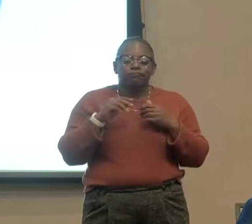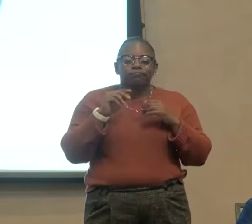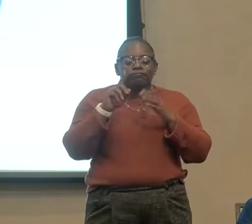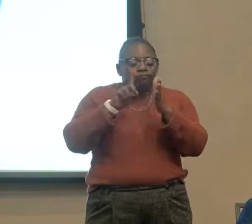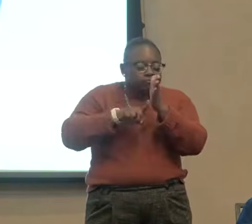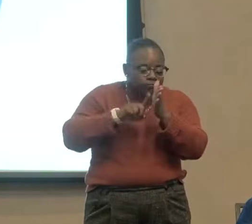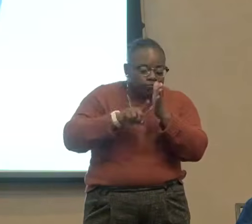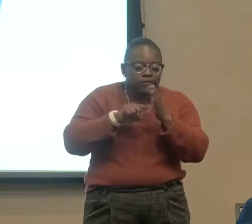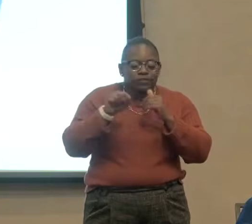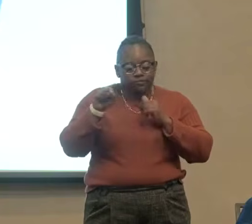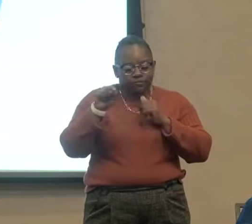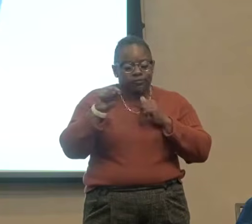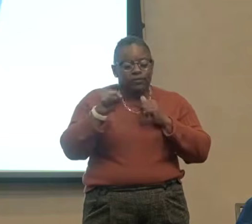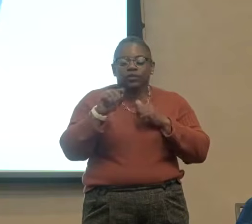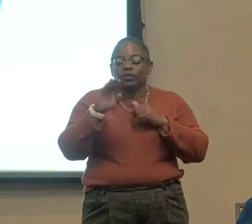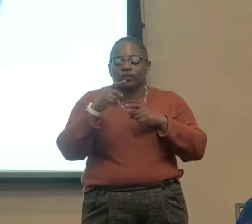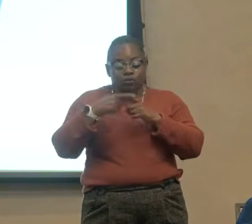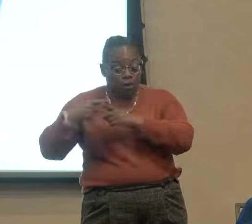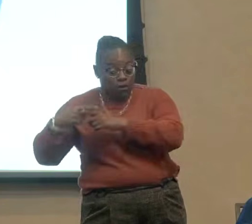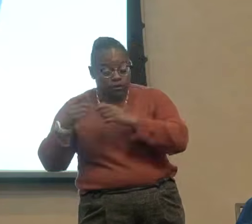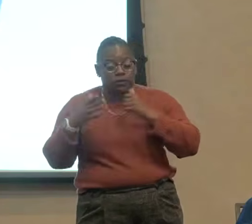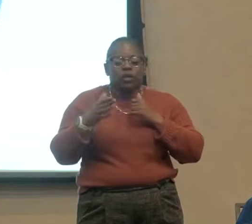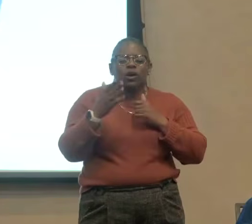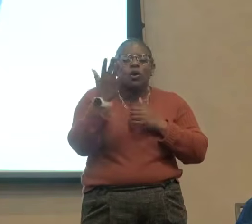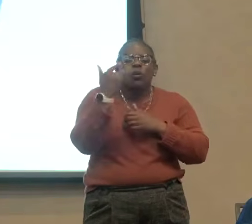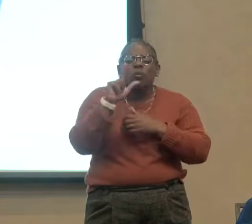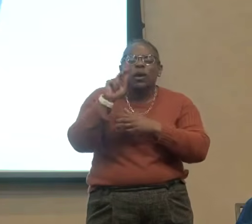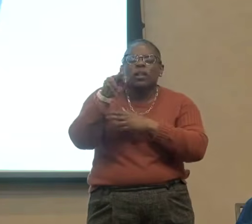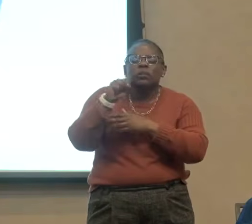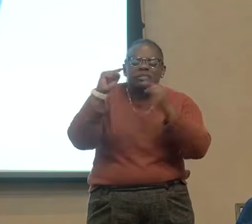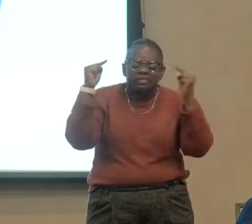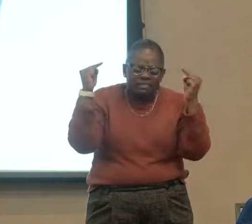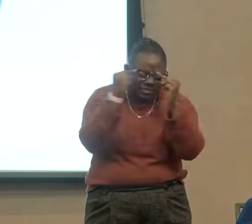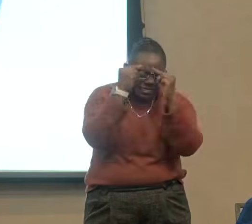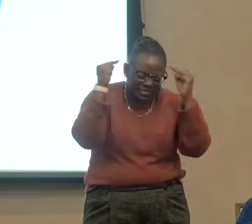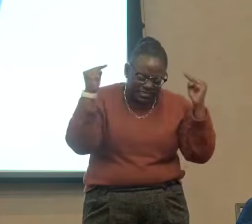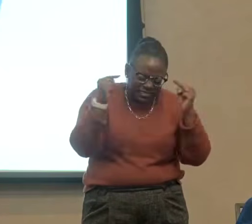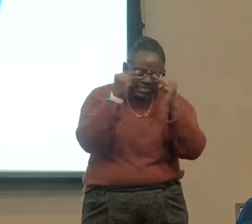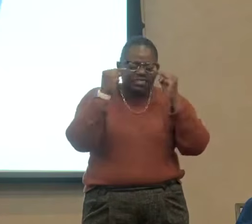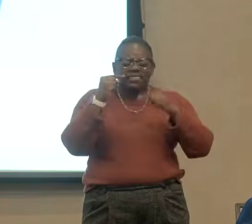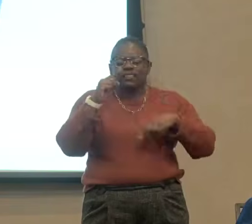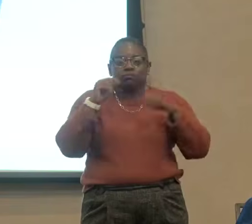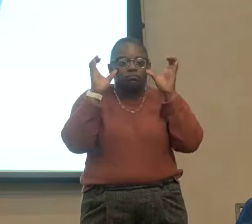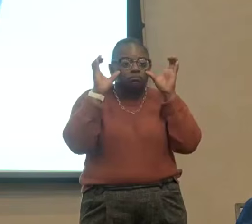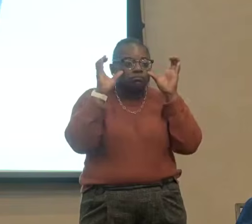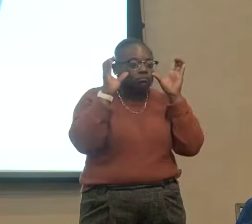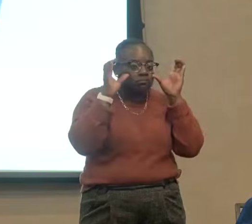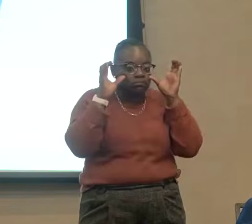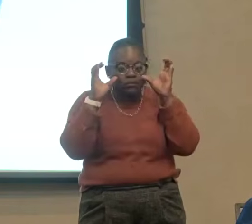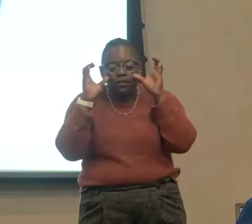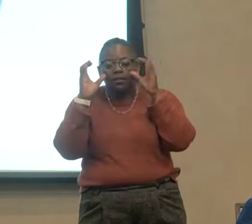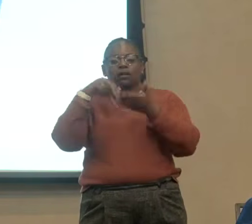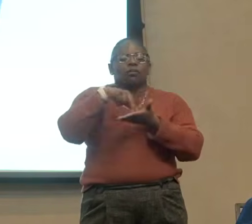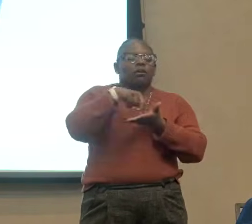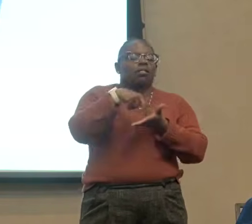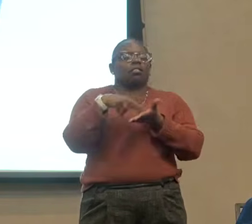for those. Why do lupus patients experience migraines, insomnia, loss of balance,